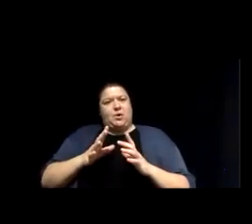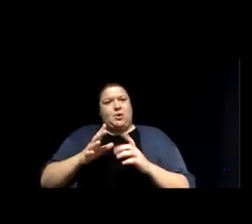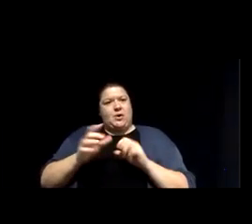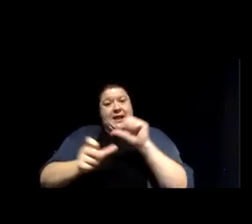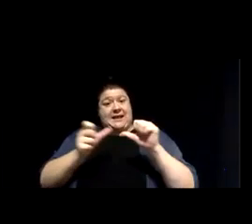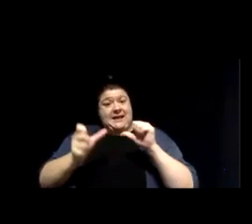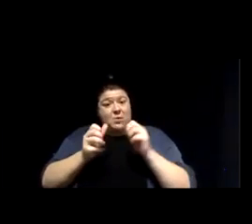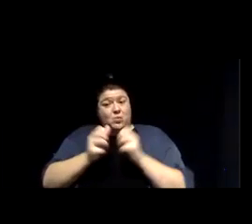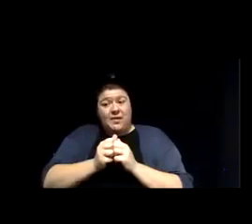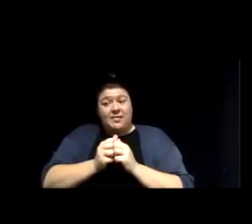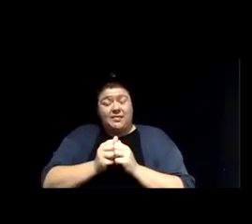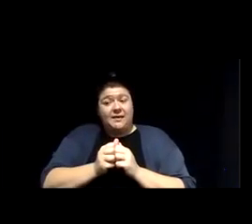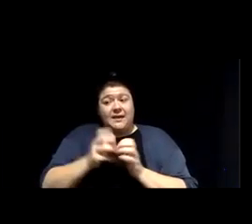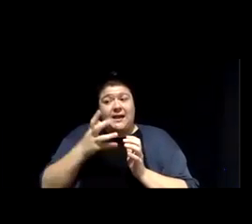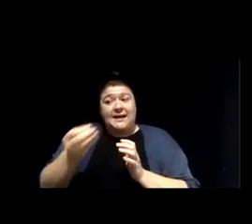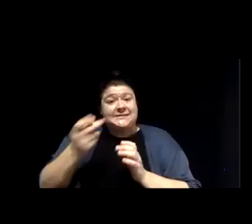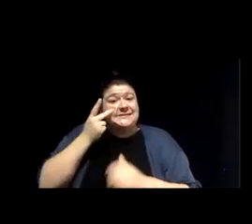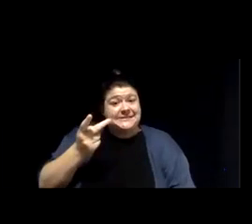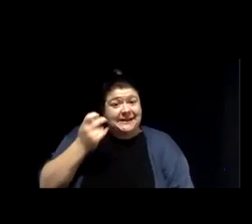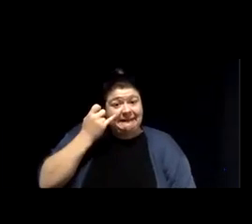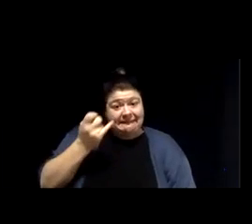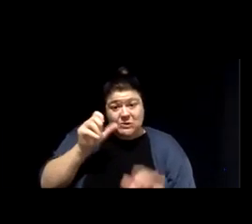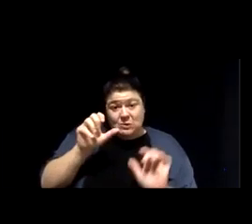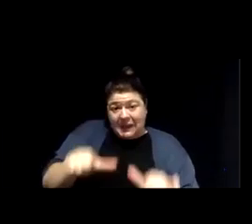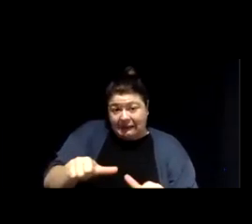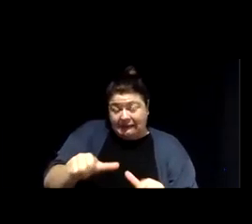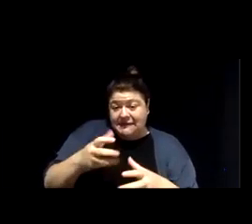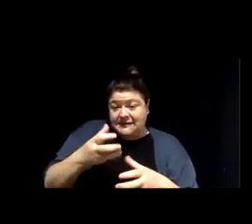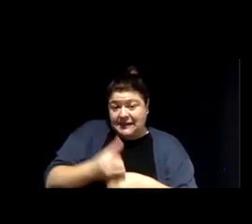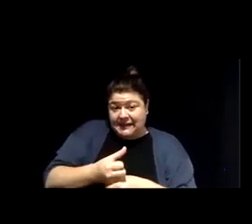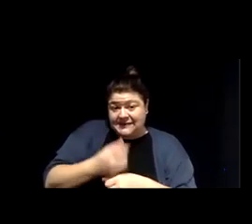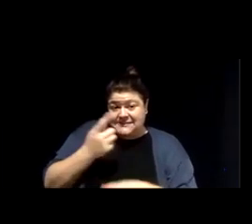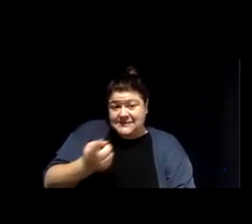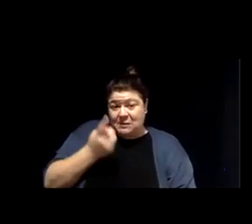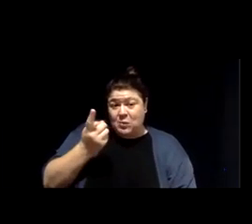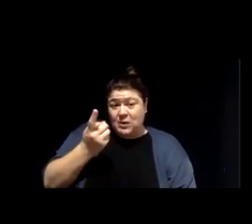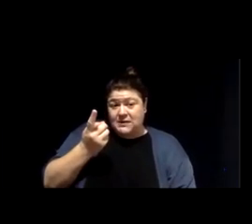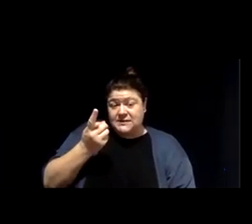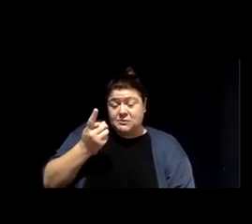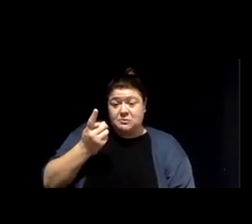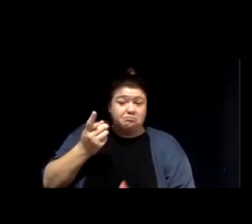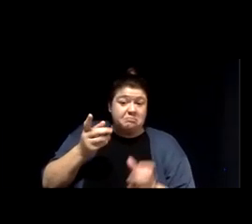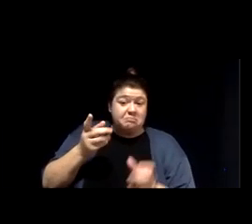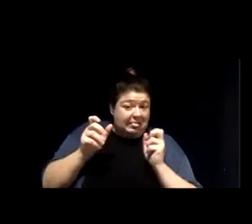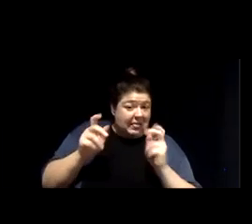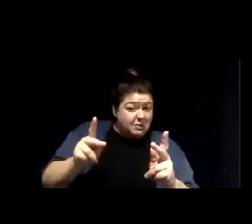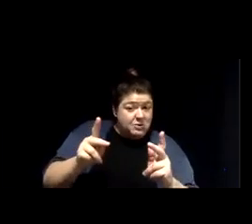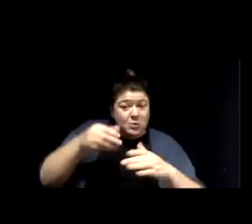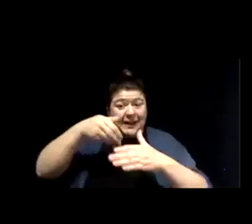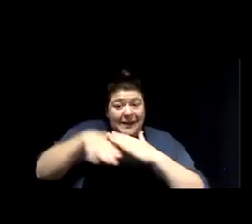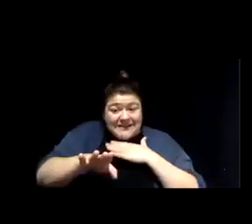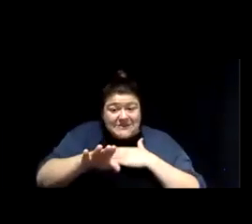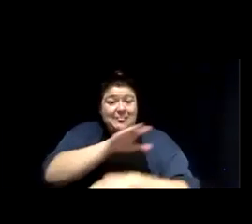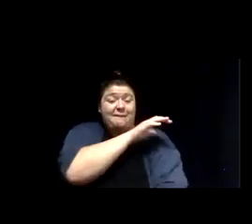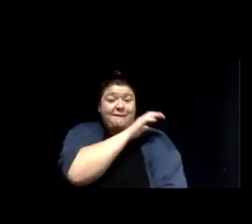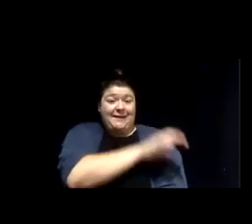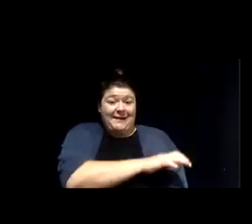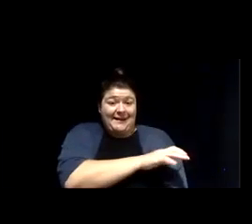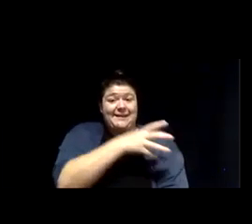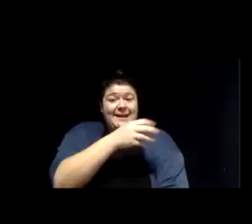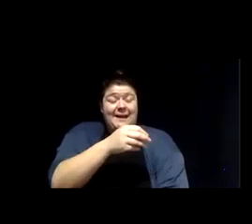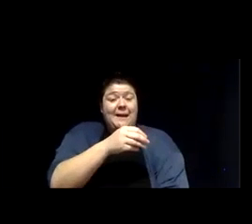and see if you can get somebody to let you into the clinic and a patient who will let you into the